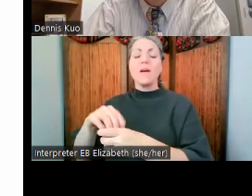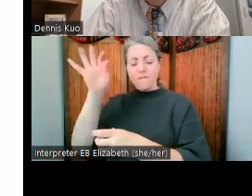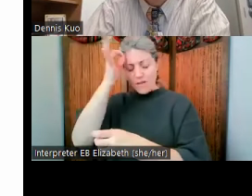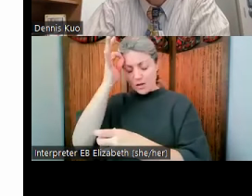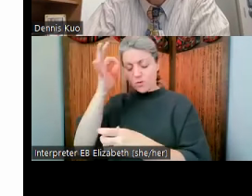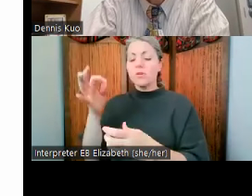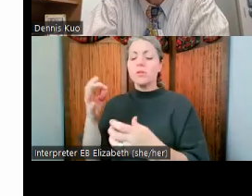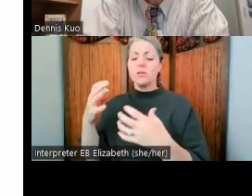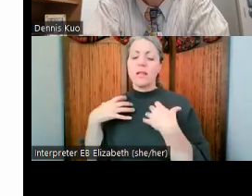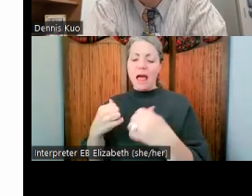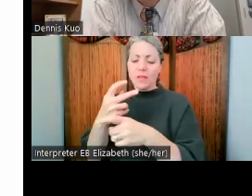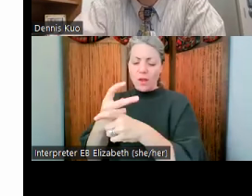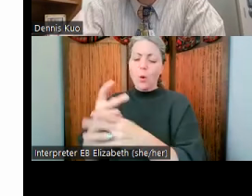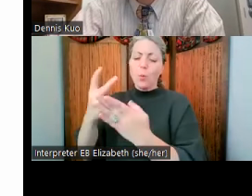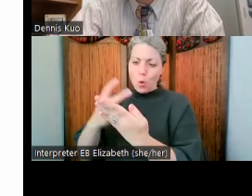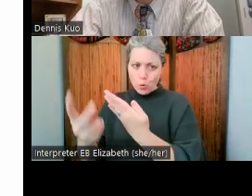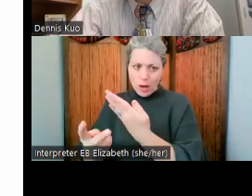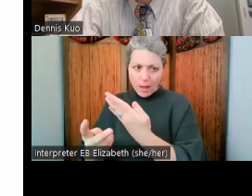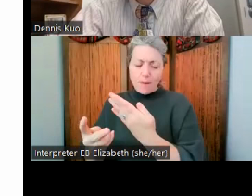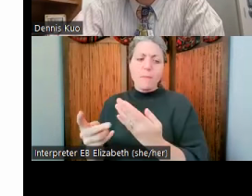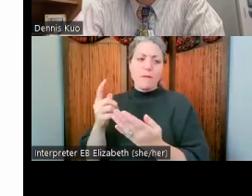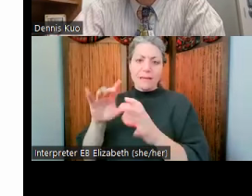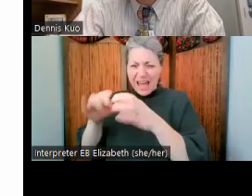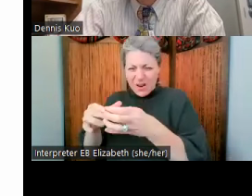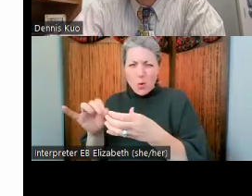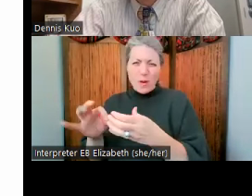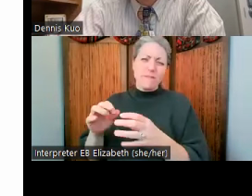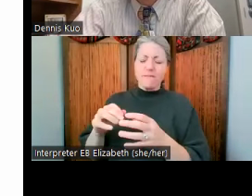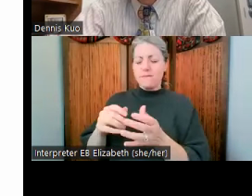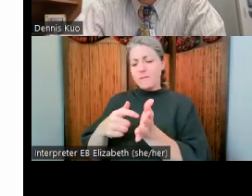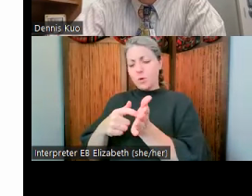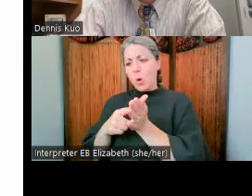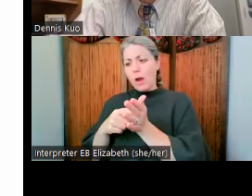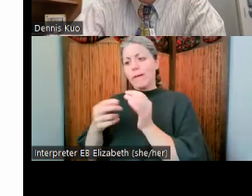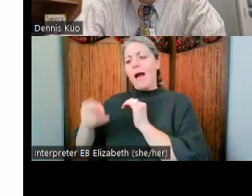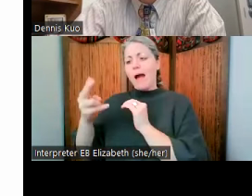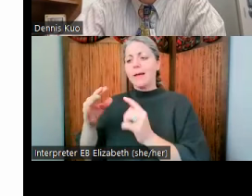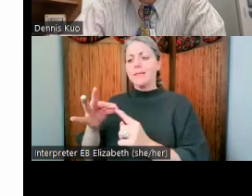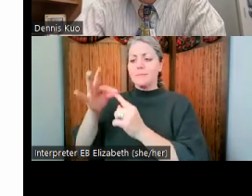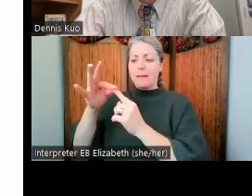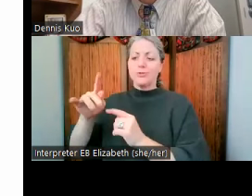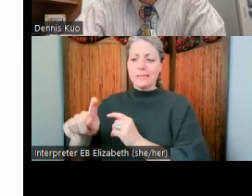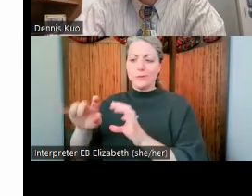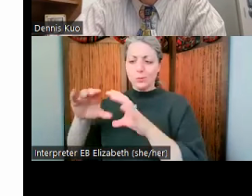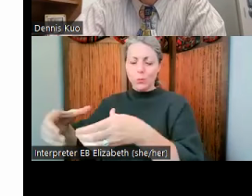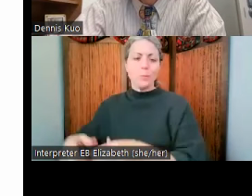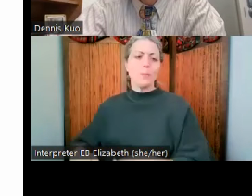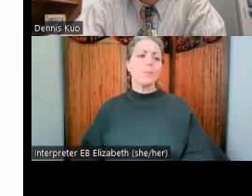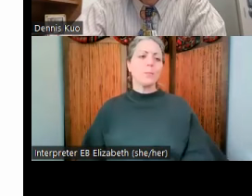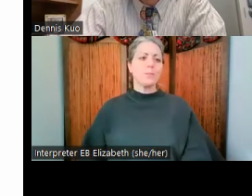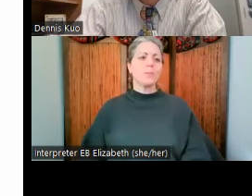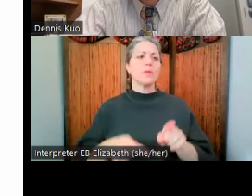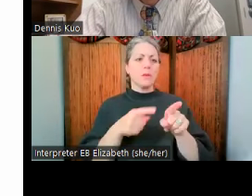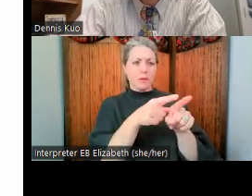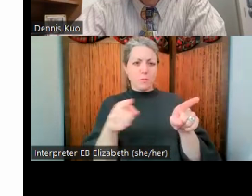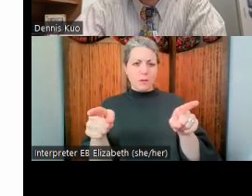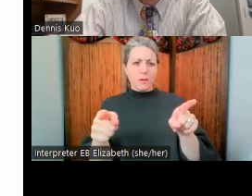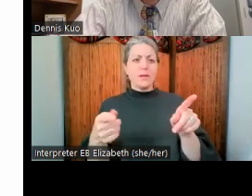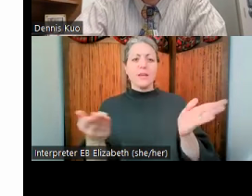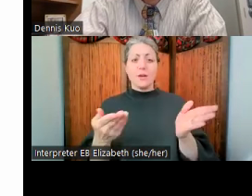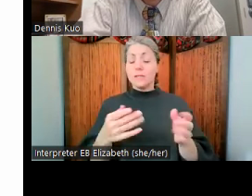needs. I want to take some time to look at for us to look at the Maternal and Child Health Bureau strategic